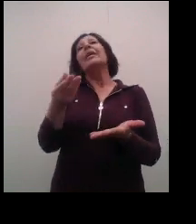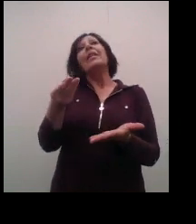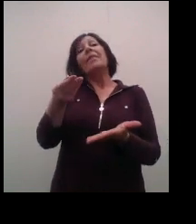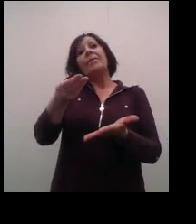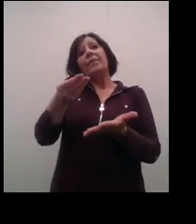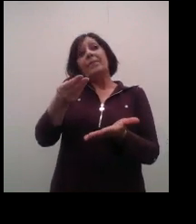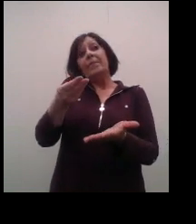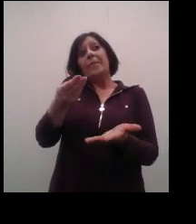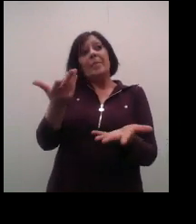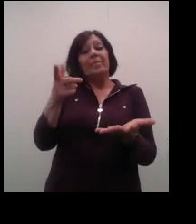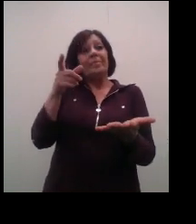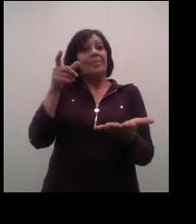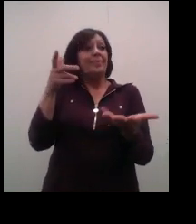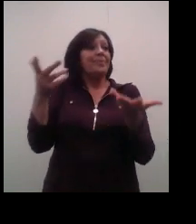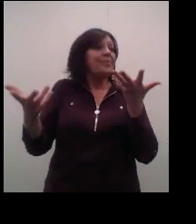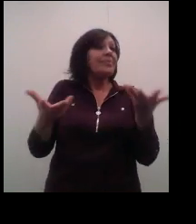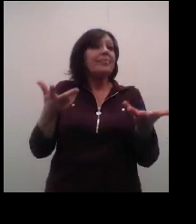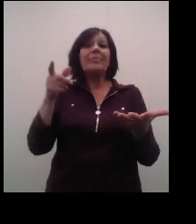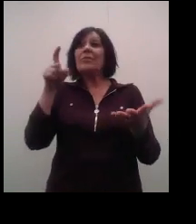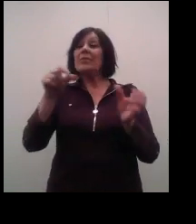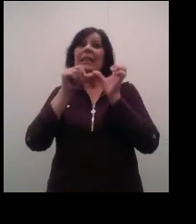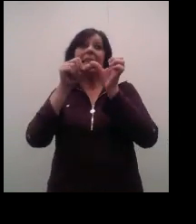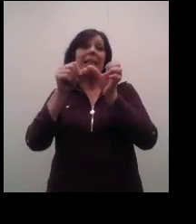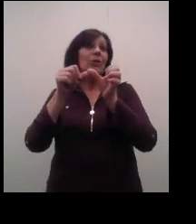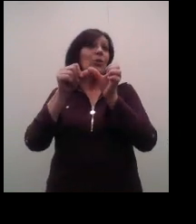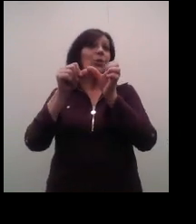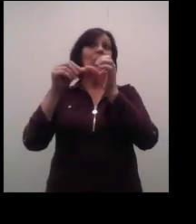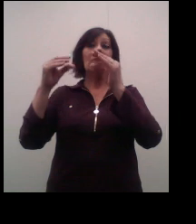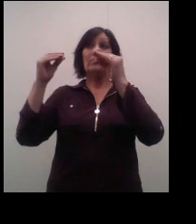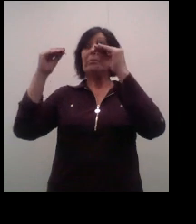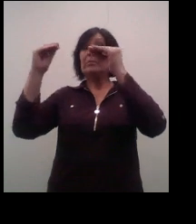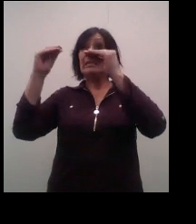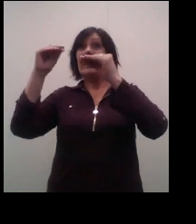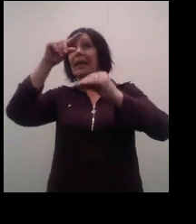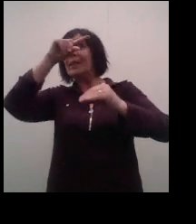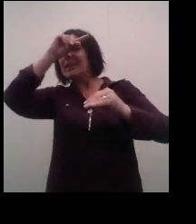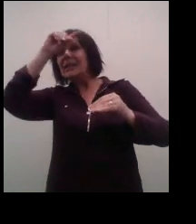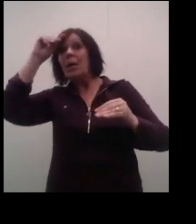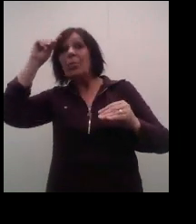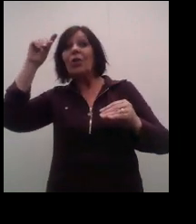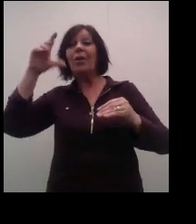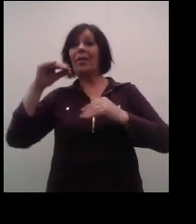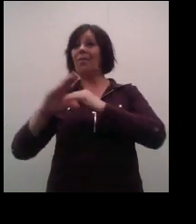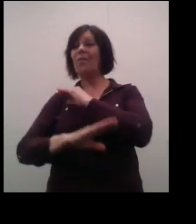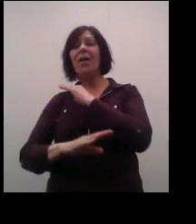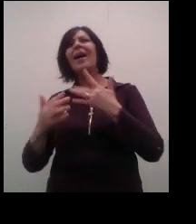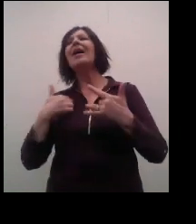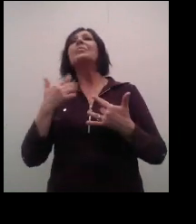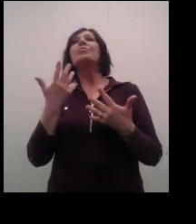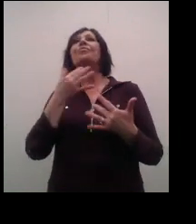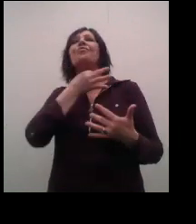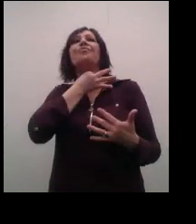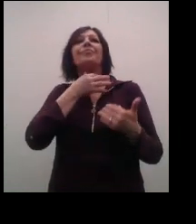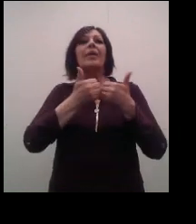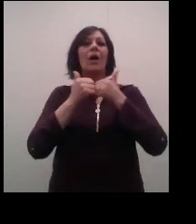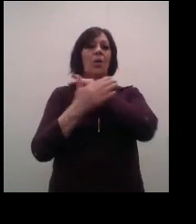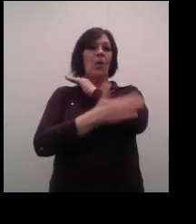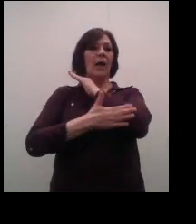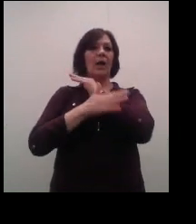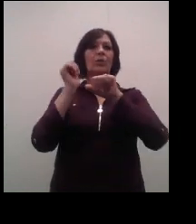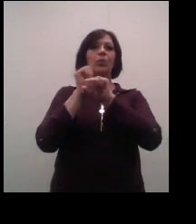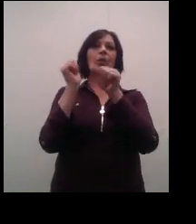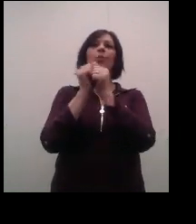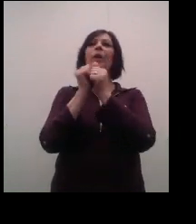should we have to continue this over the summer and then into the fall. And I was curious how the county is working with